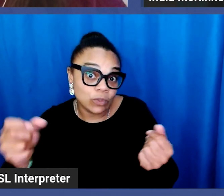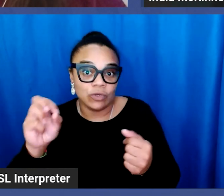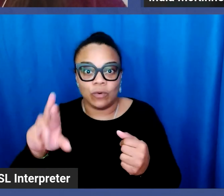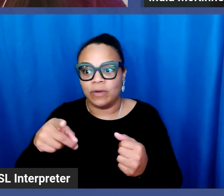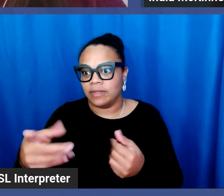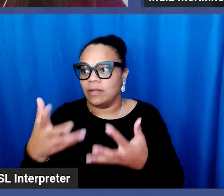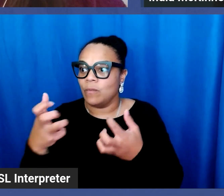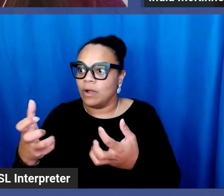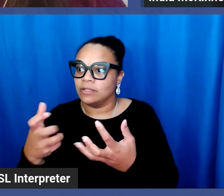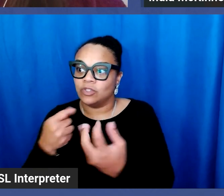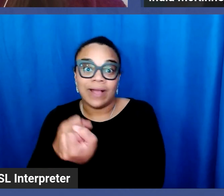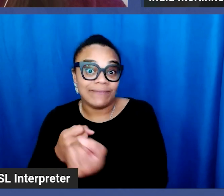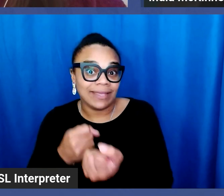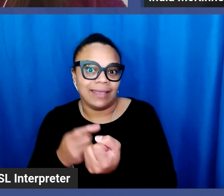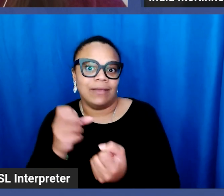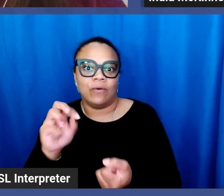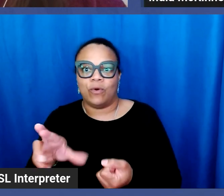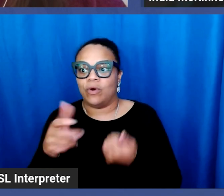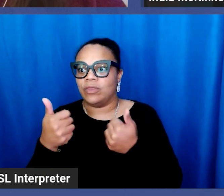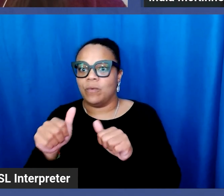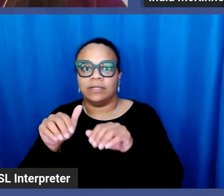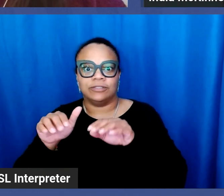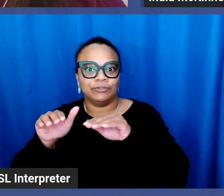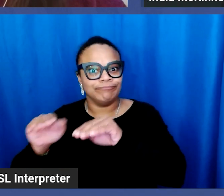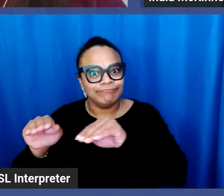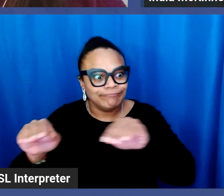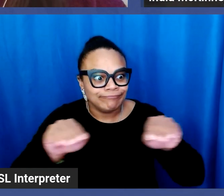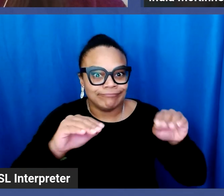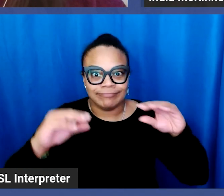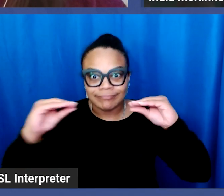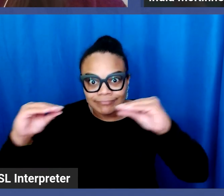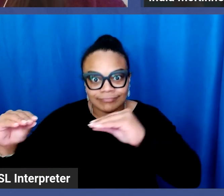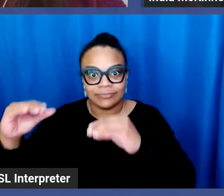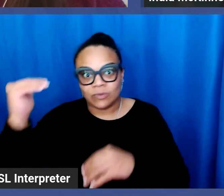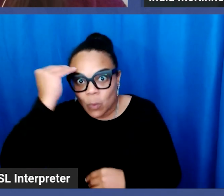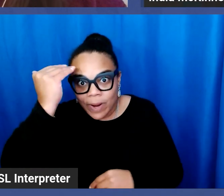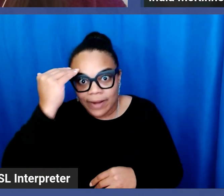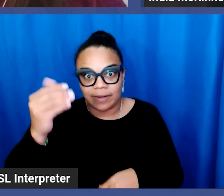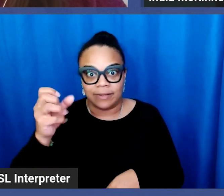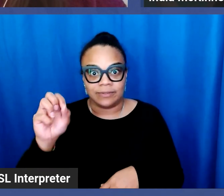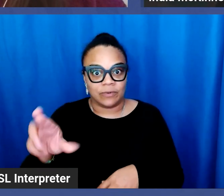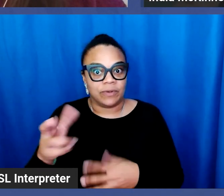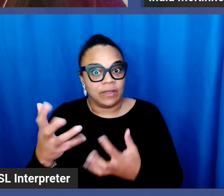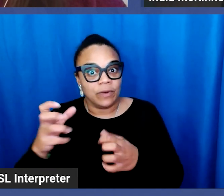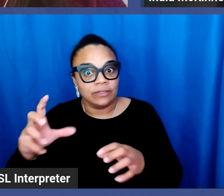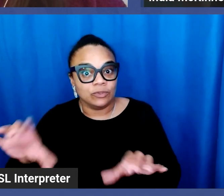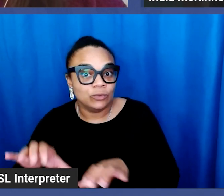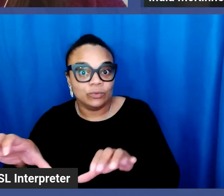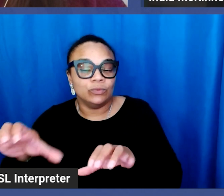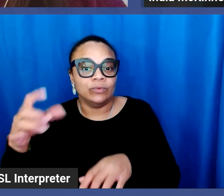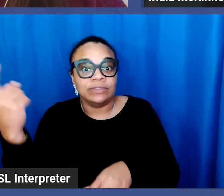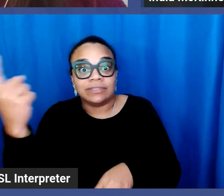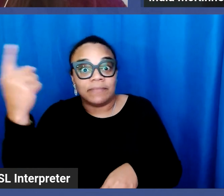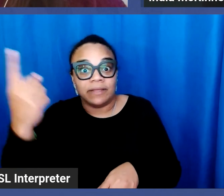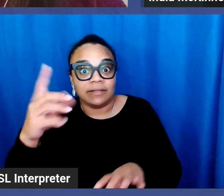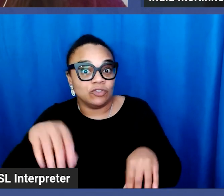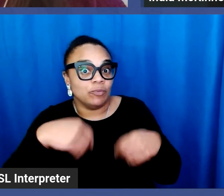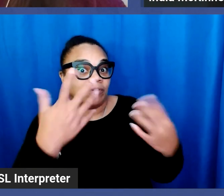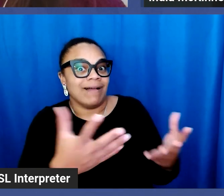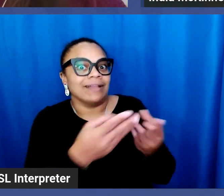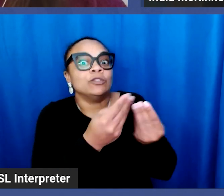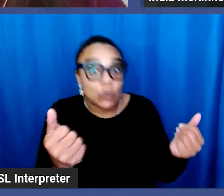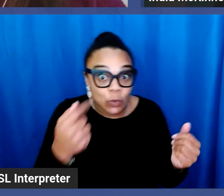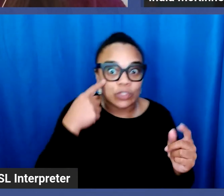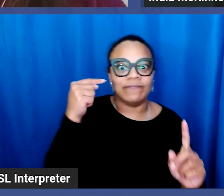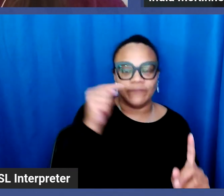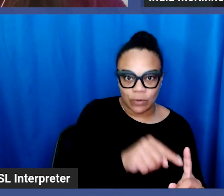to raise awareness, or they're trying to do any of the other things that you do in order to provide mitigation